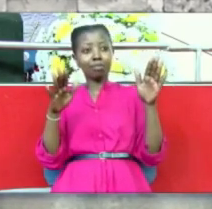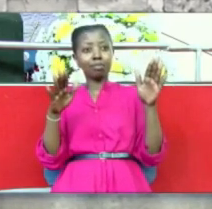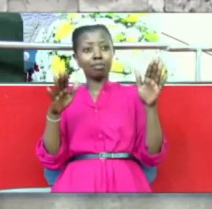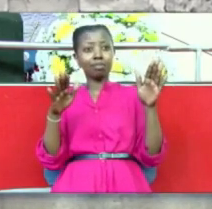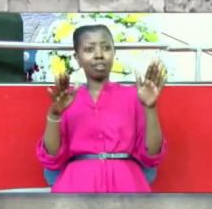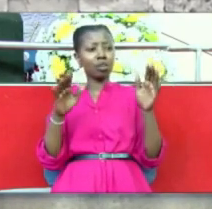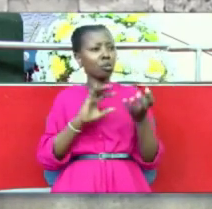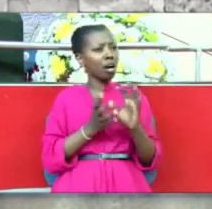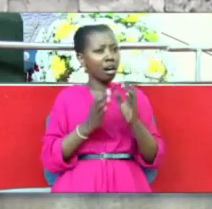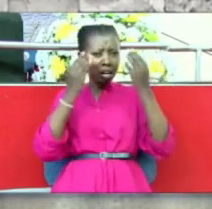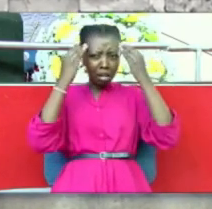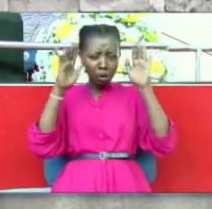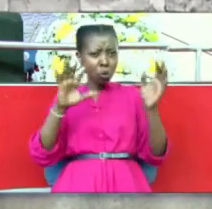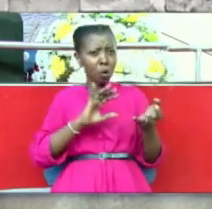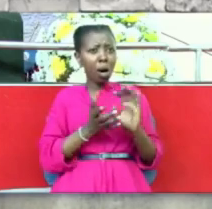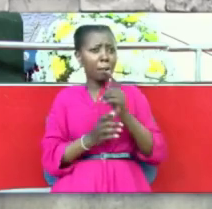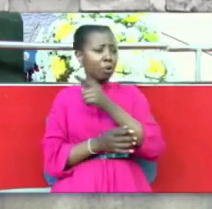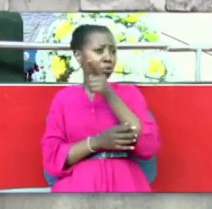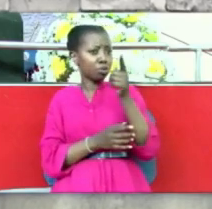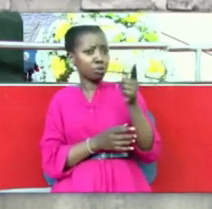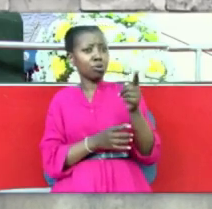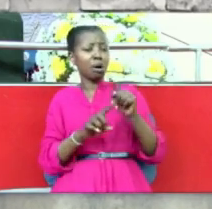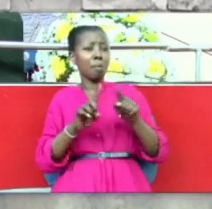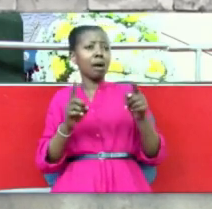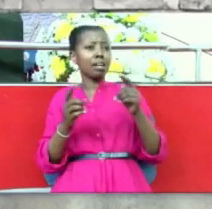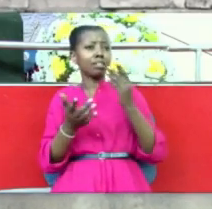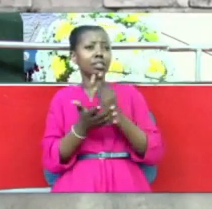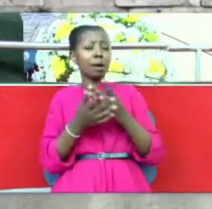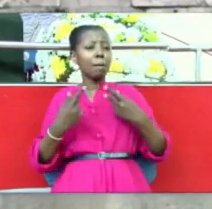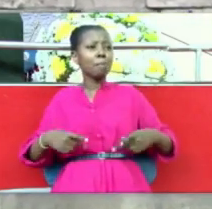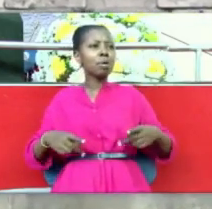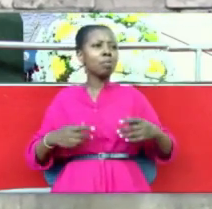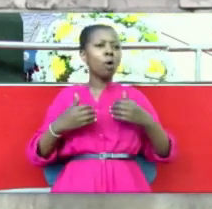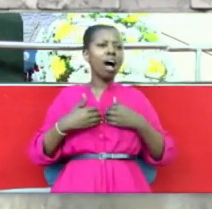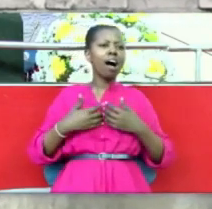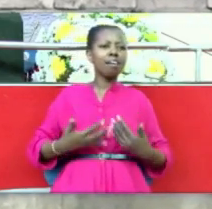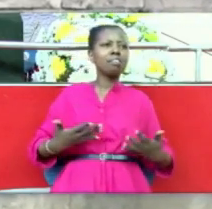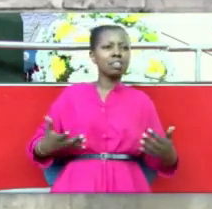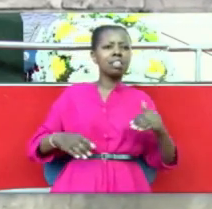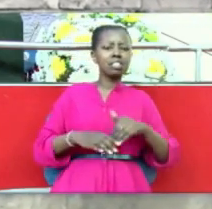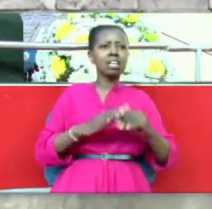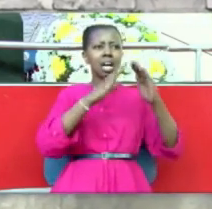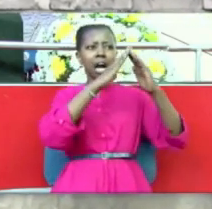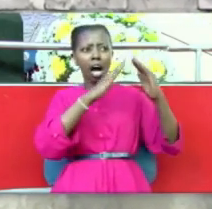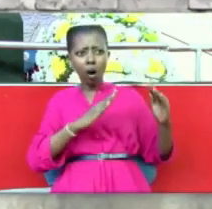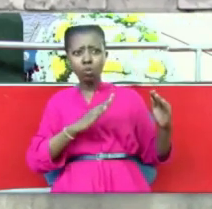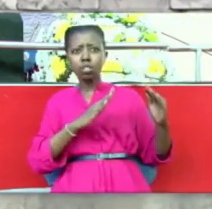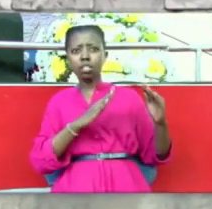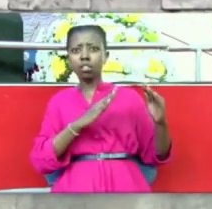I don't know about you. But there are some people that have things in their houses.